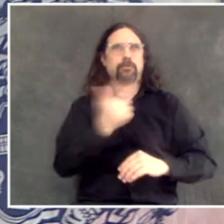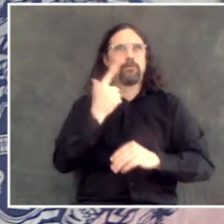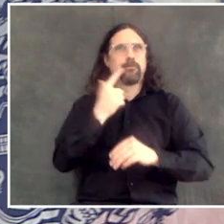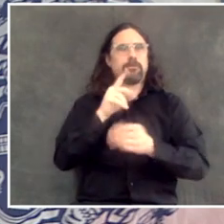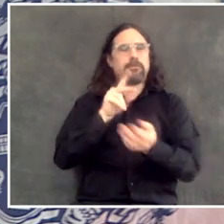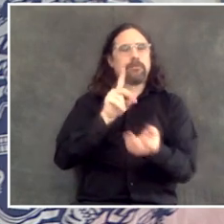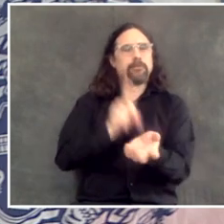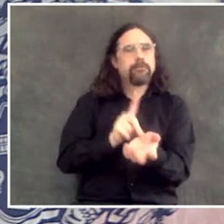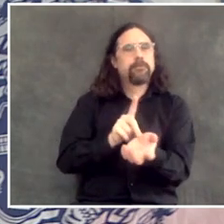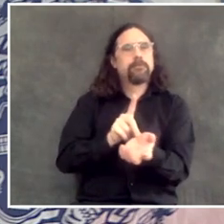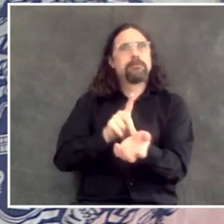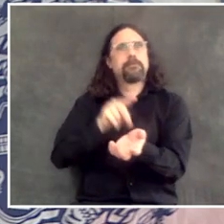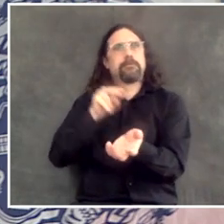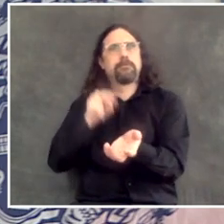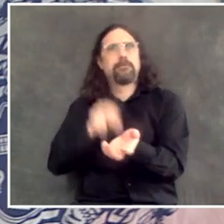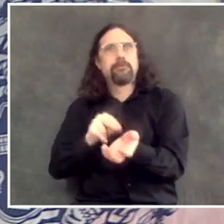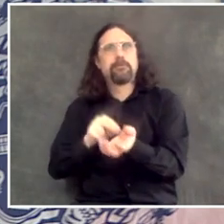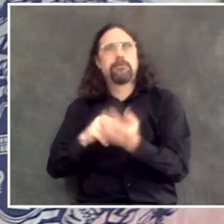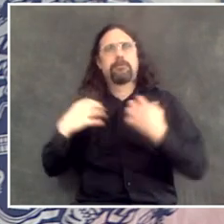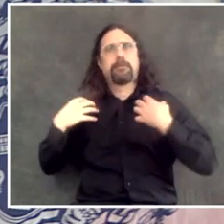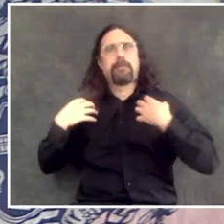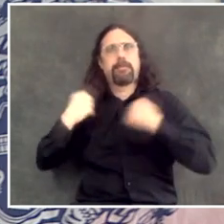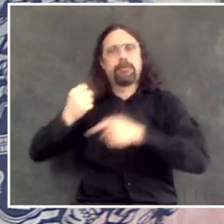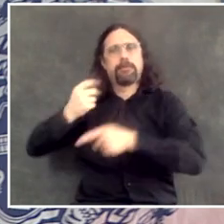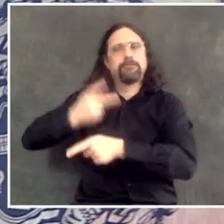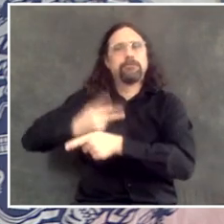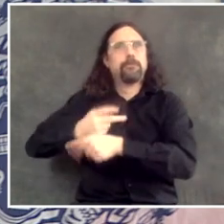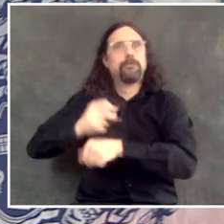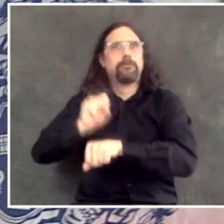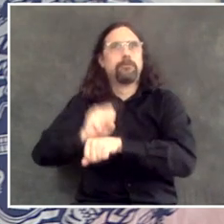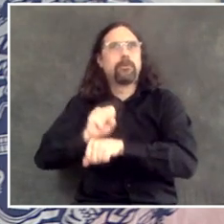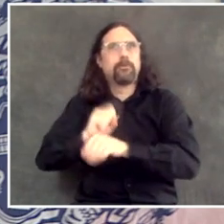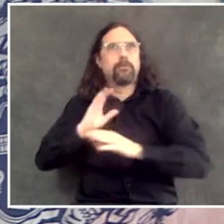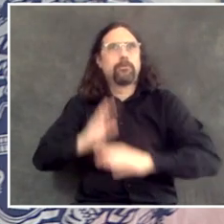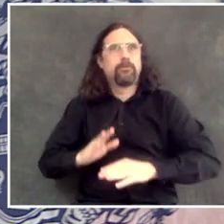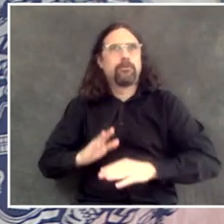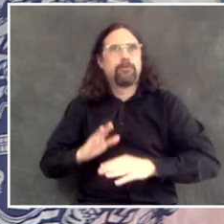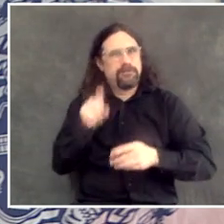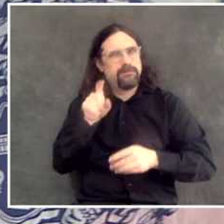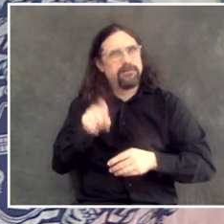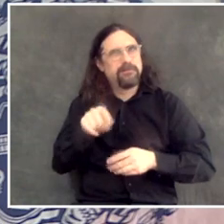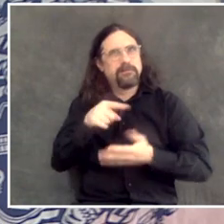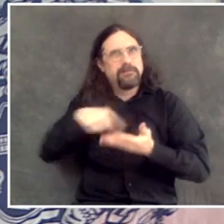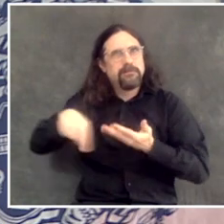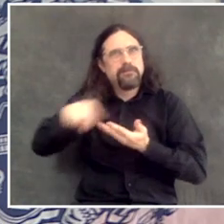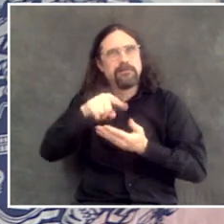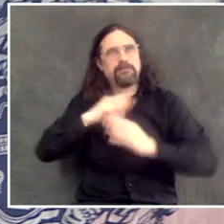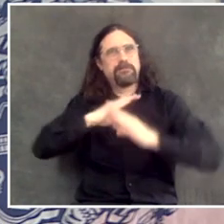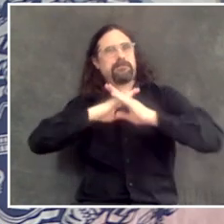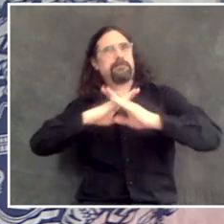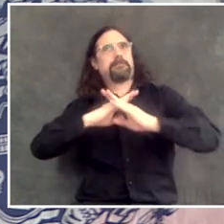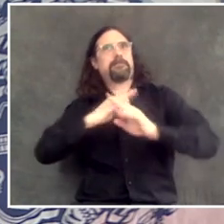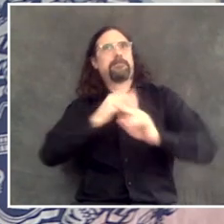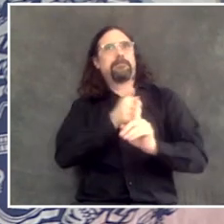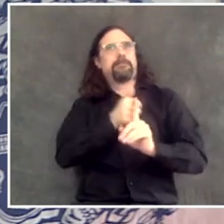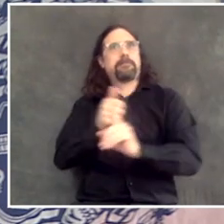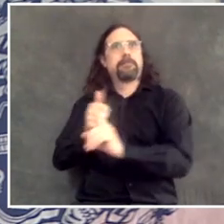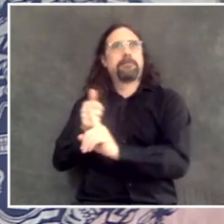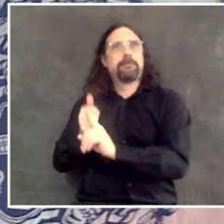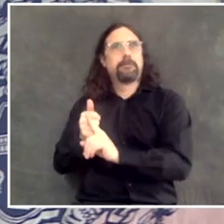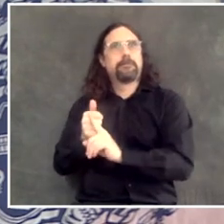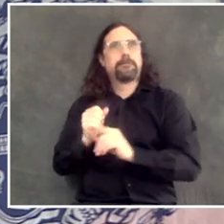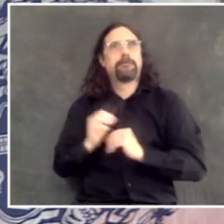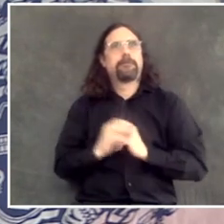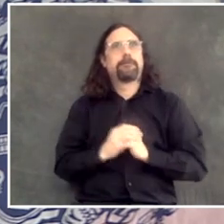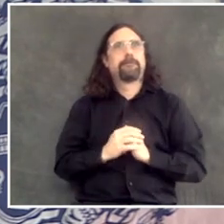And that matter is crucially important, but I'm going to focus even more on the pieces of the equation that